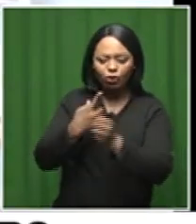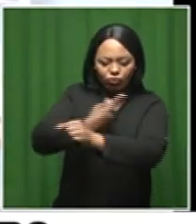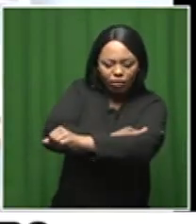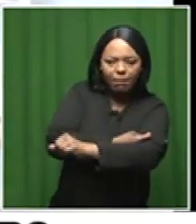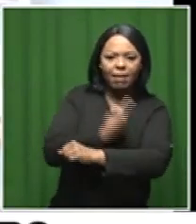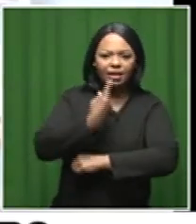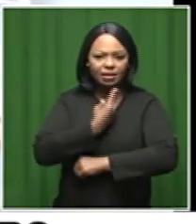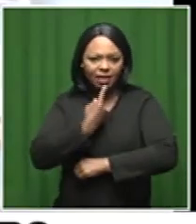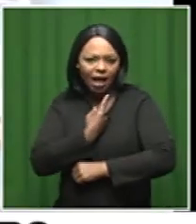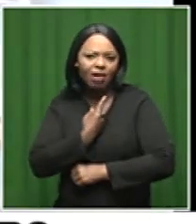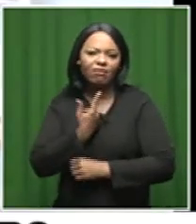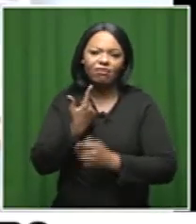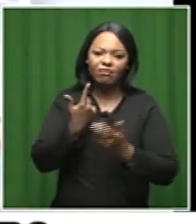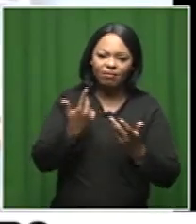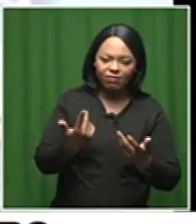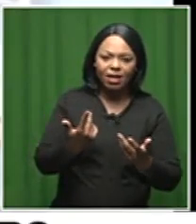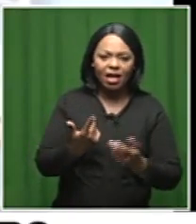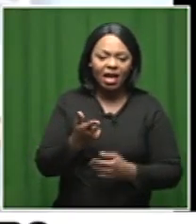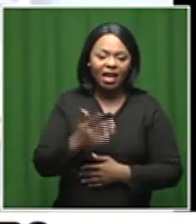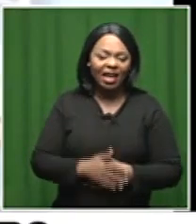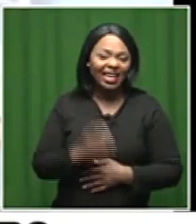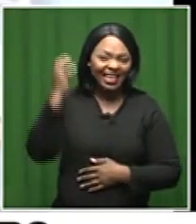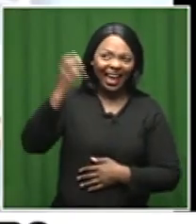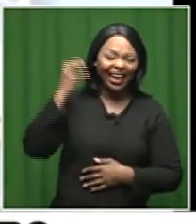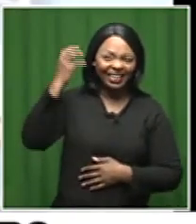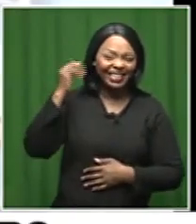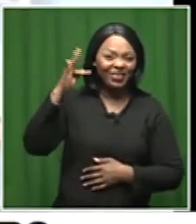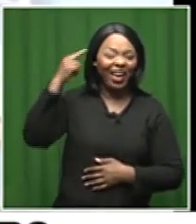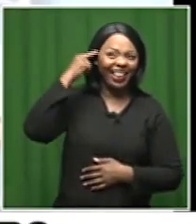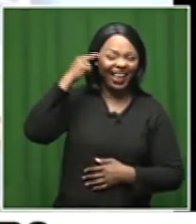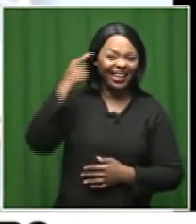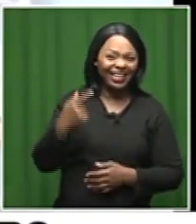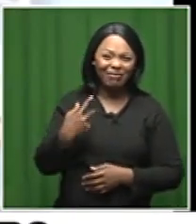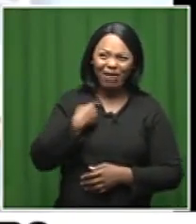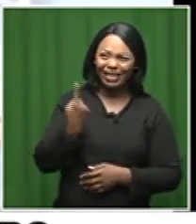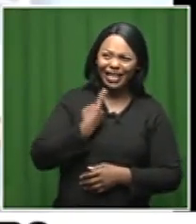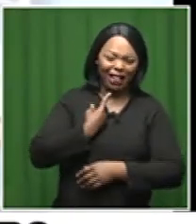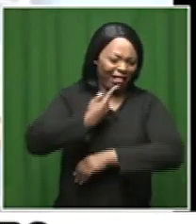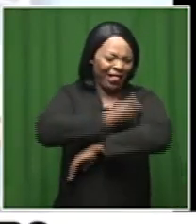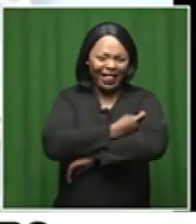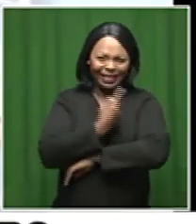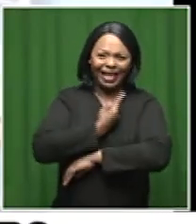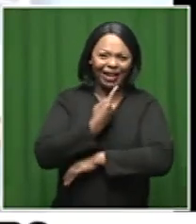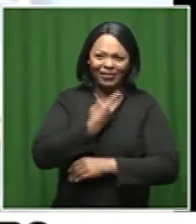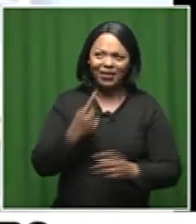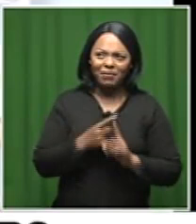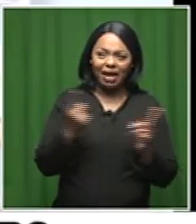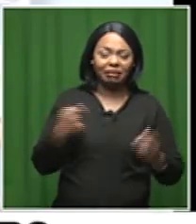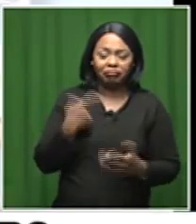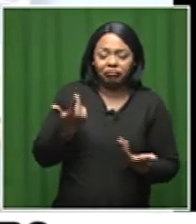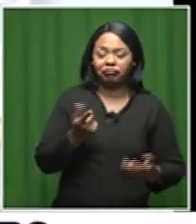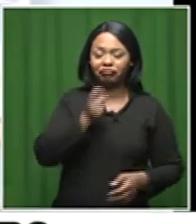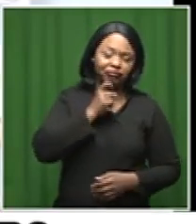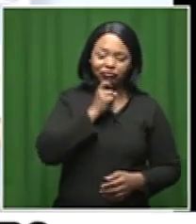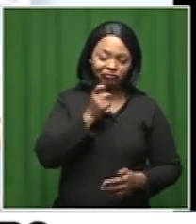It can be crazy to think about it, you injecting yourself, but you get used to it. And I